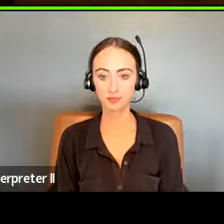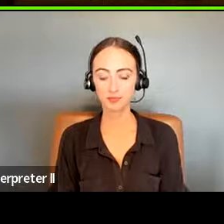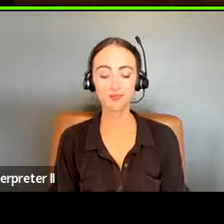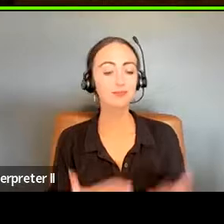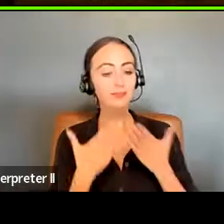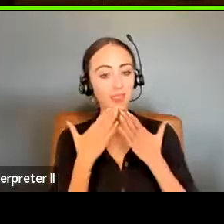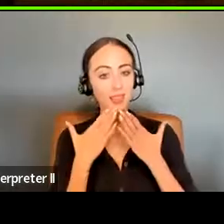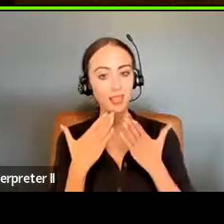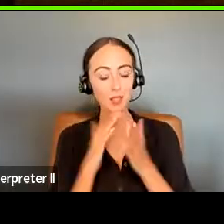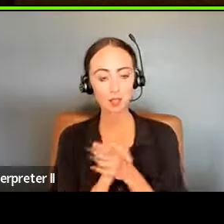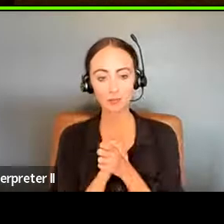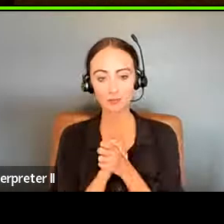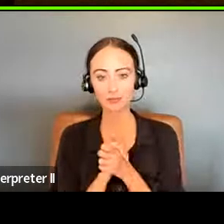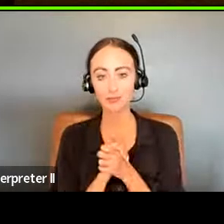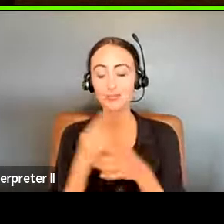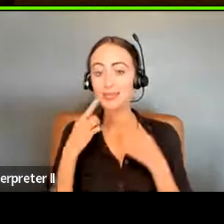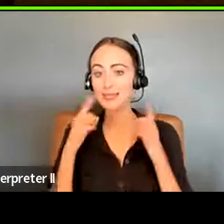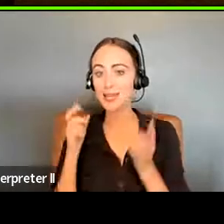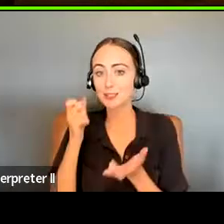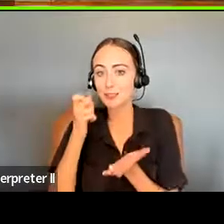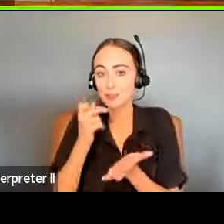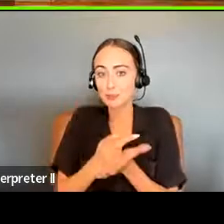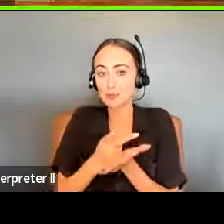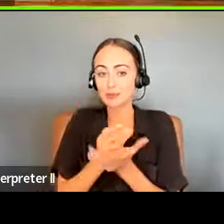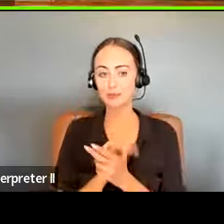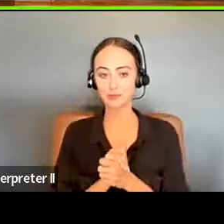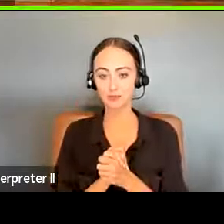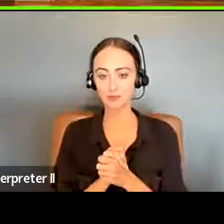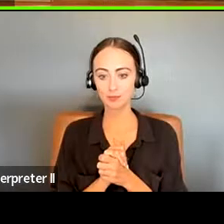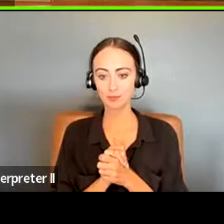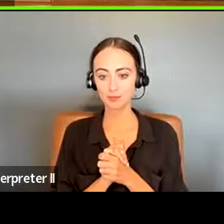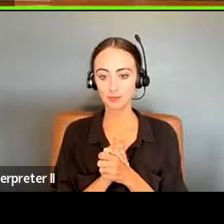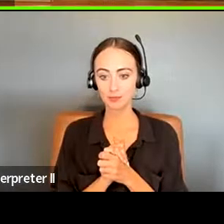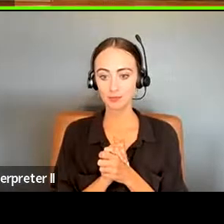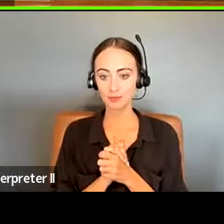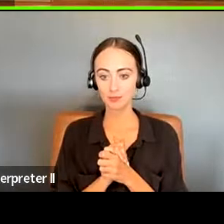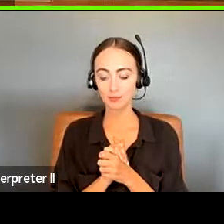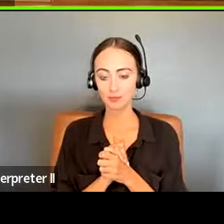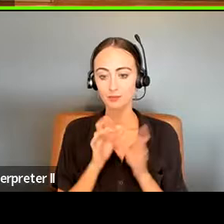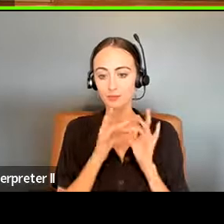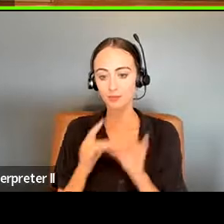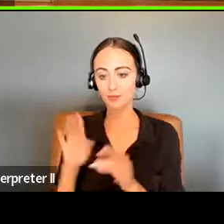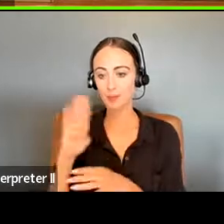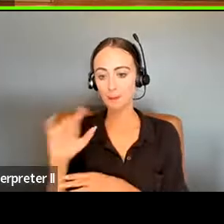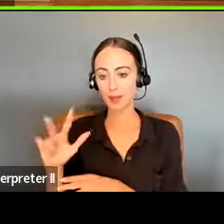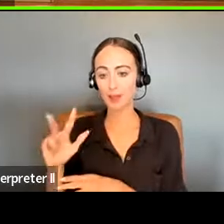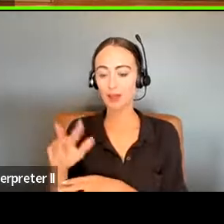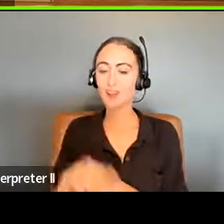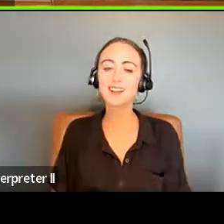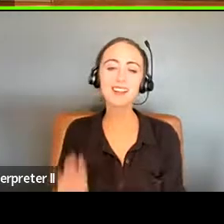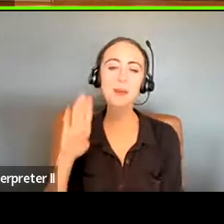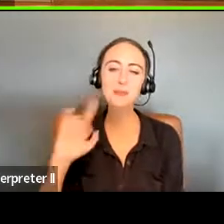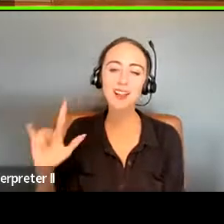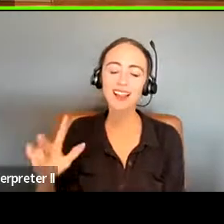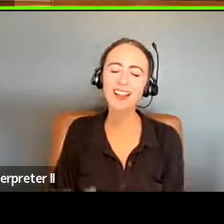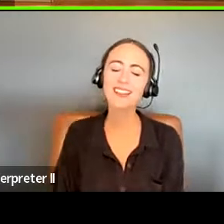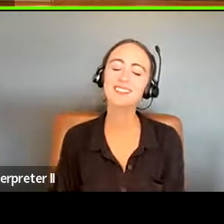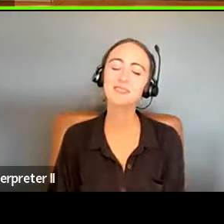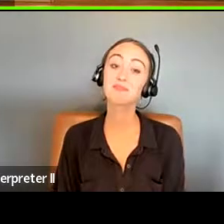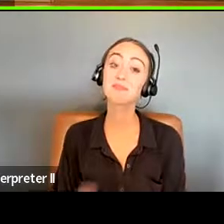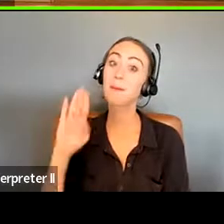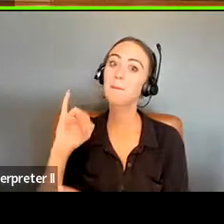Thank you, Madam Secretary. The declaration is approved unanimously. We have the underlying bill, Bill